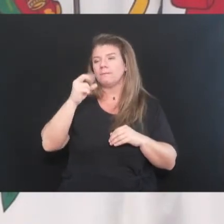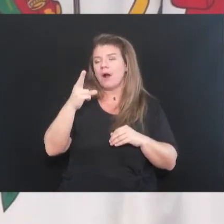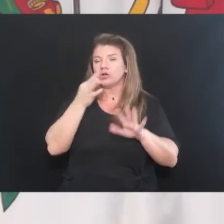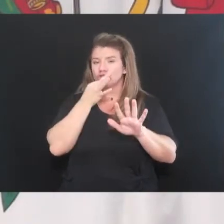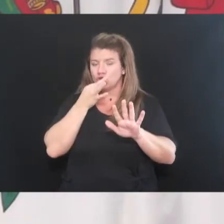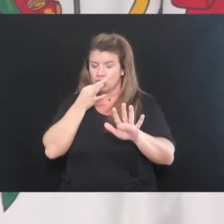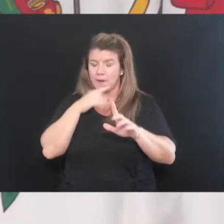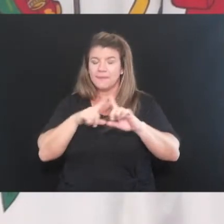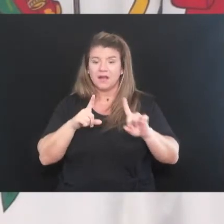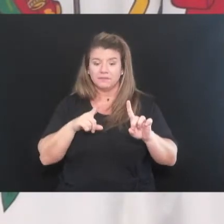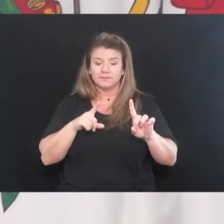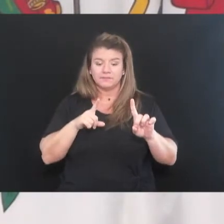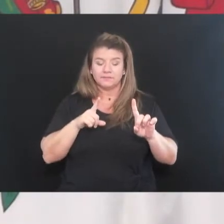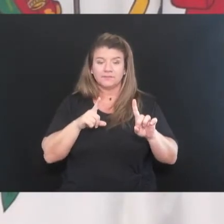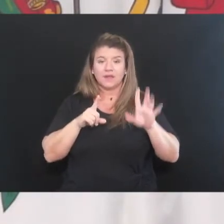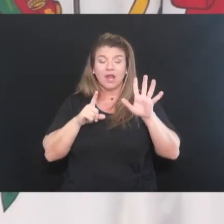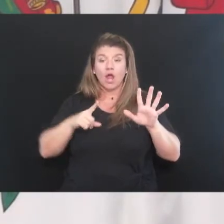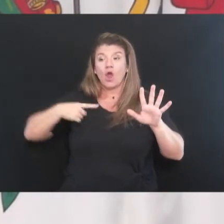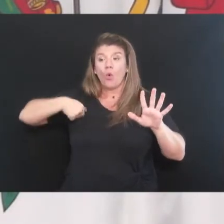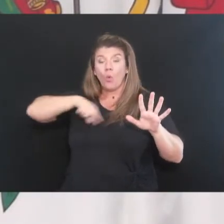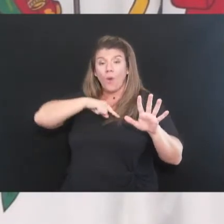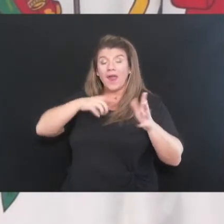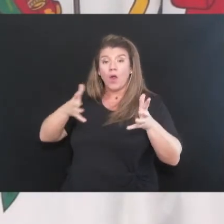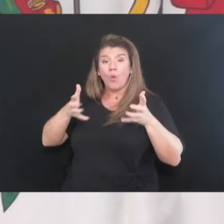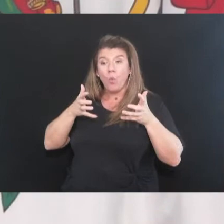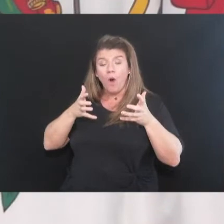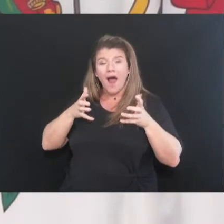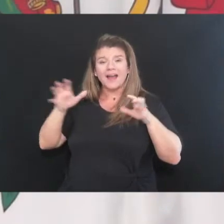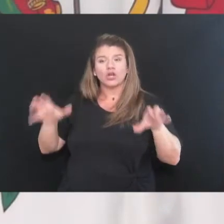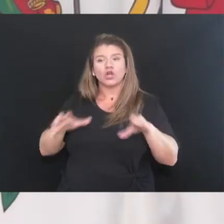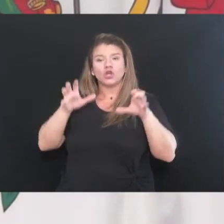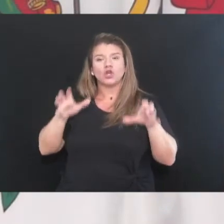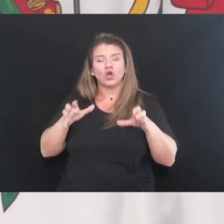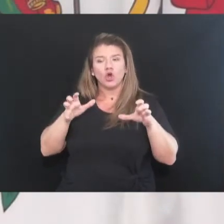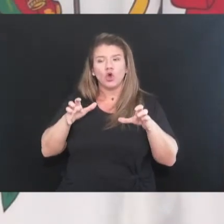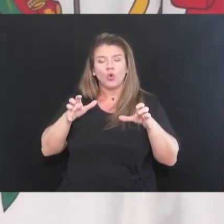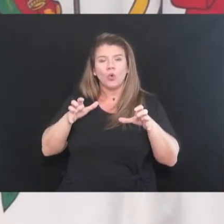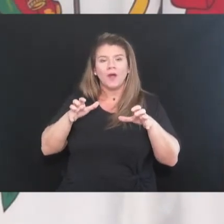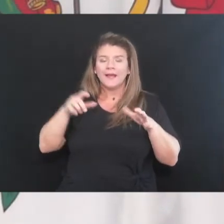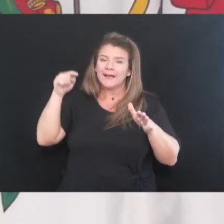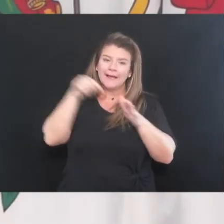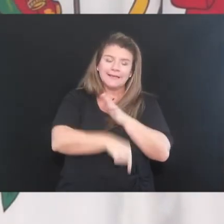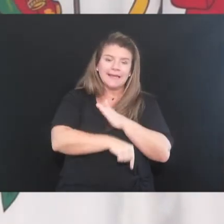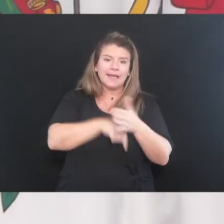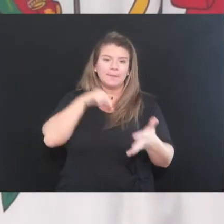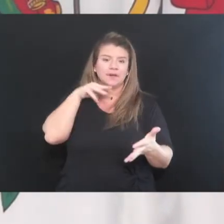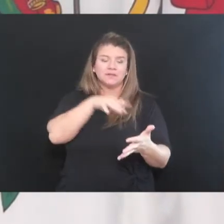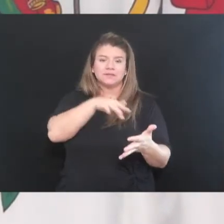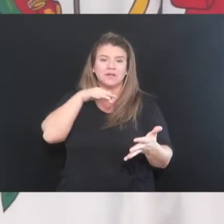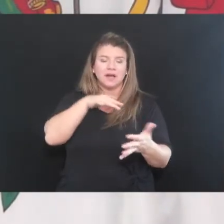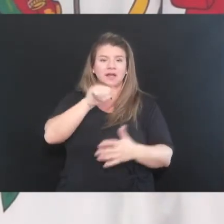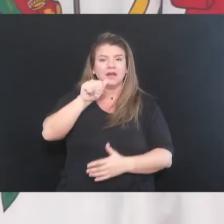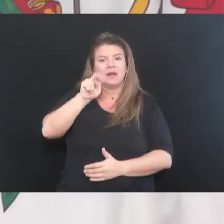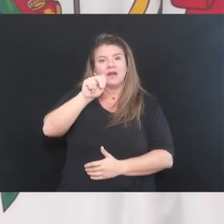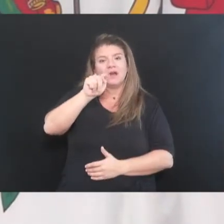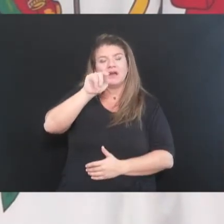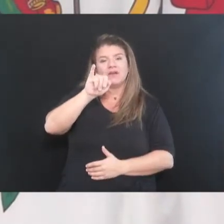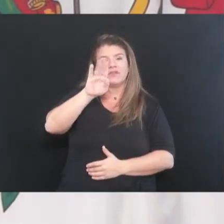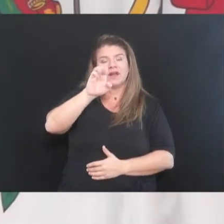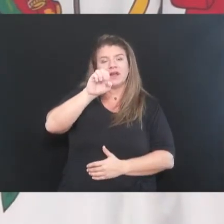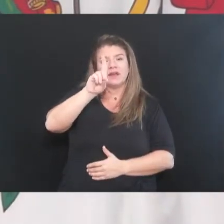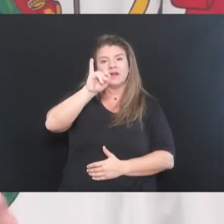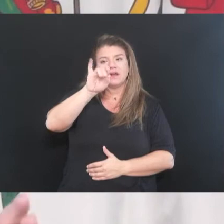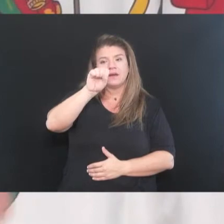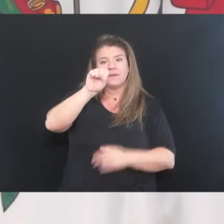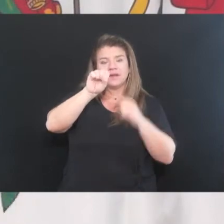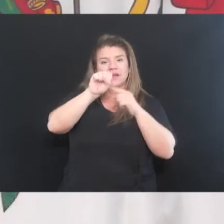but we want to do an extensive study of the antibodies of those that are